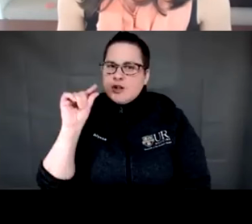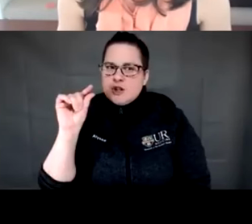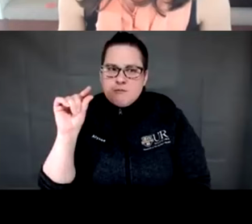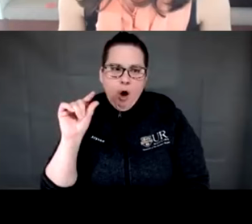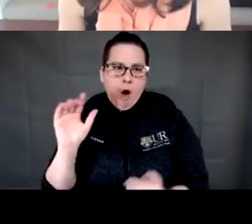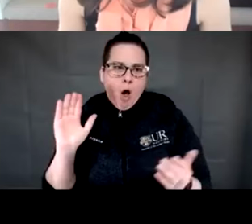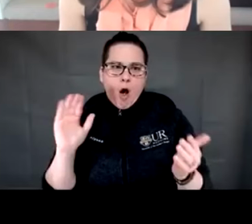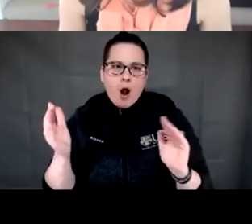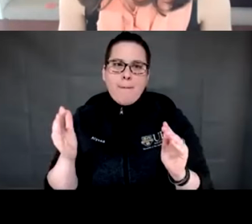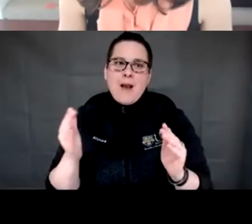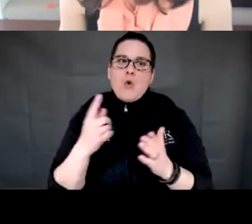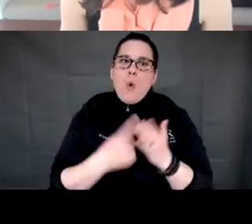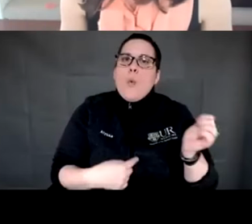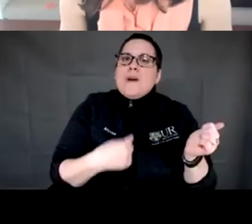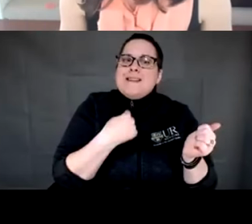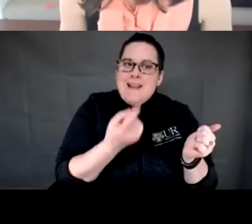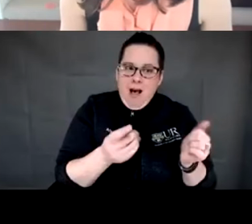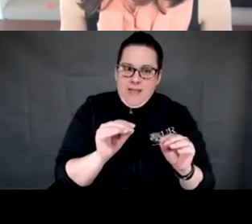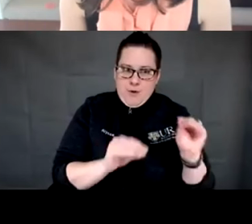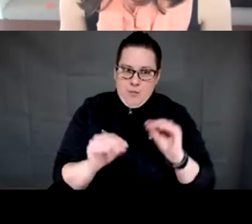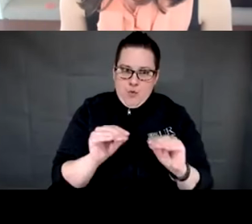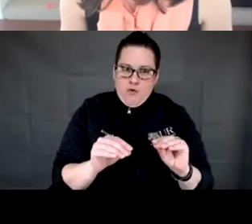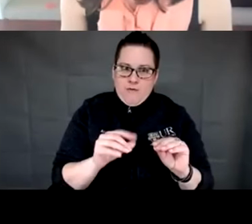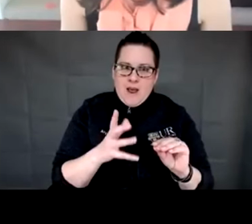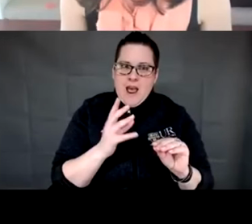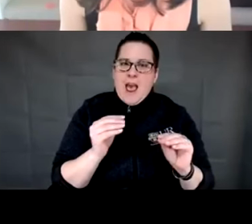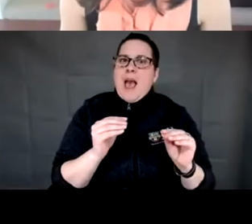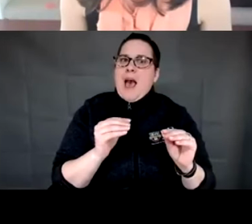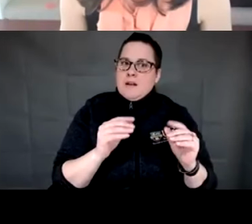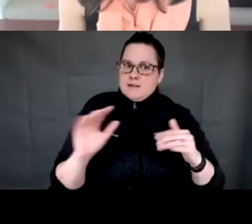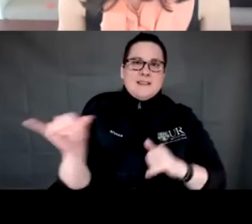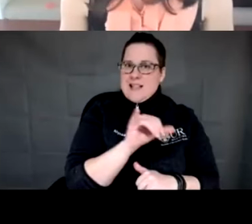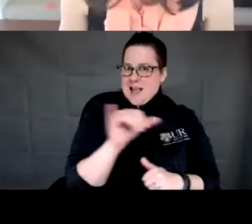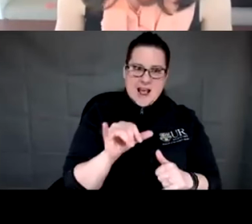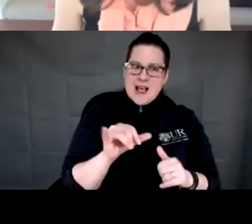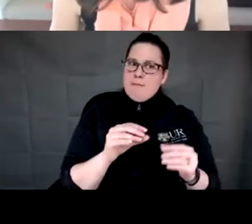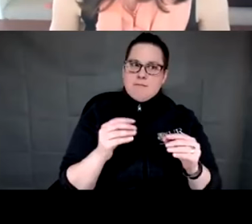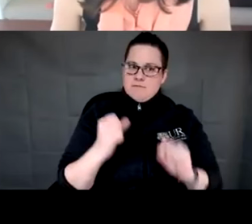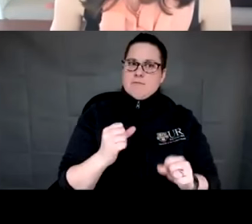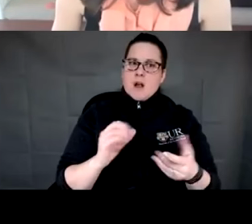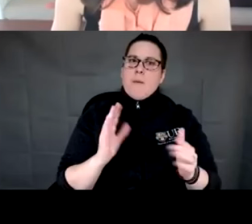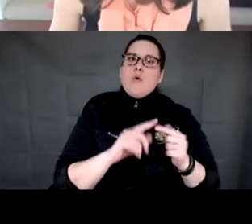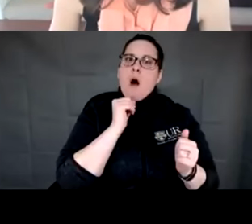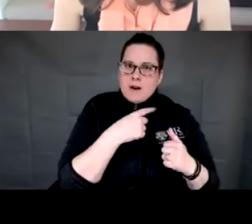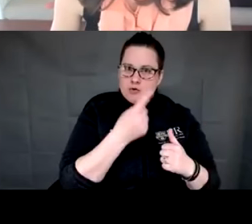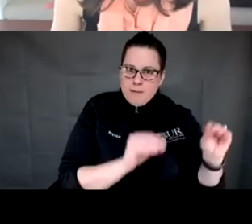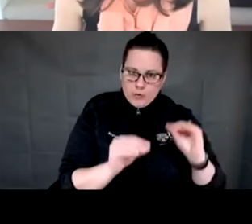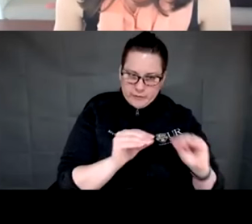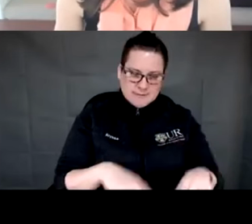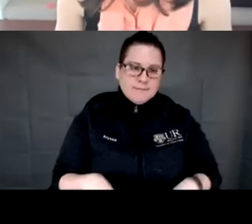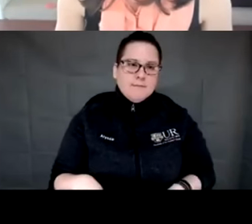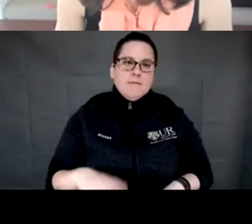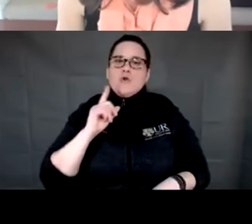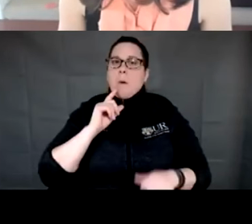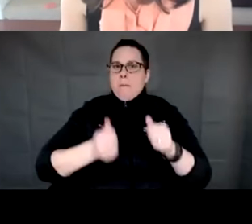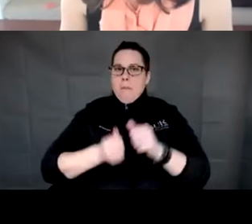compared to instructed movements and even more so compared to uninstructed movements. So for the remainder of the talk, I'm gonna mostly